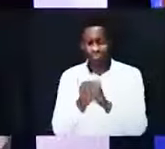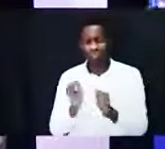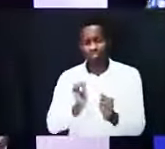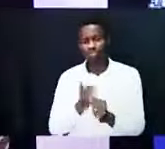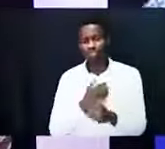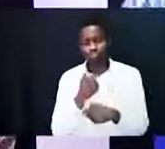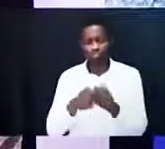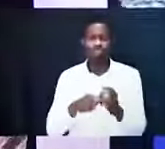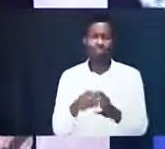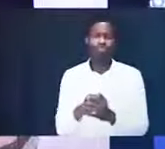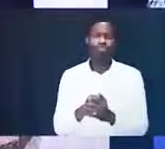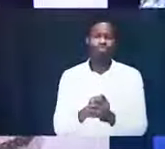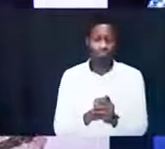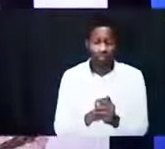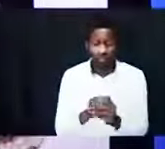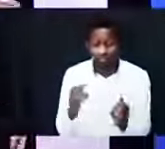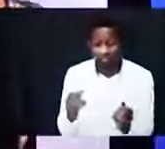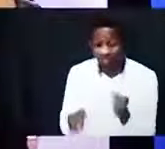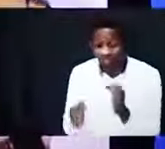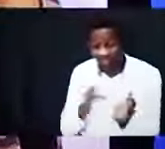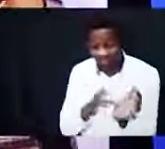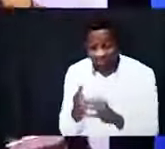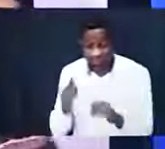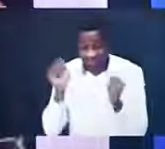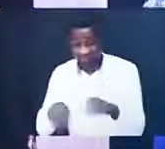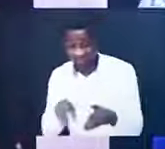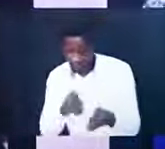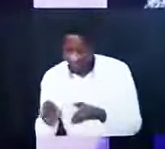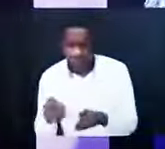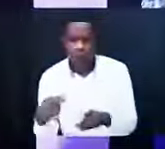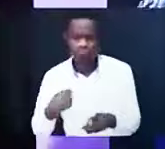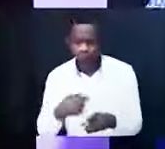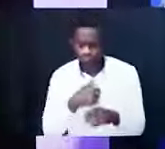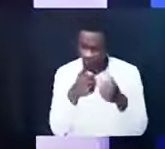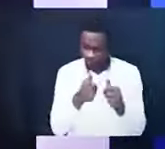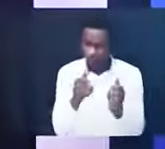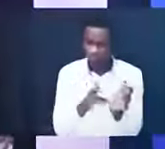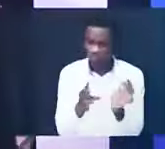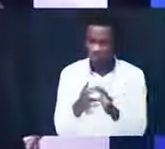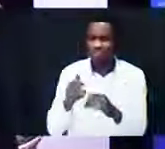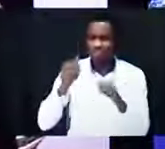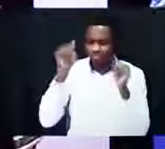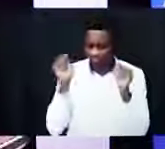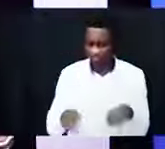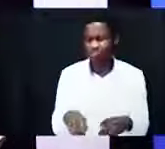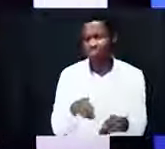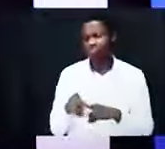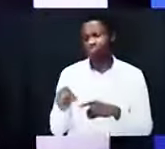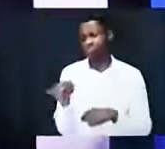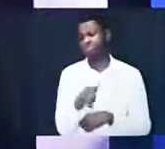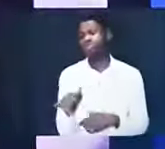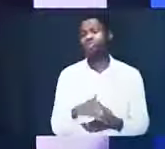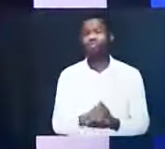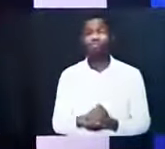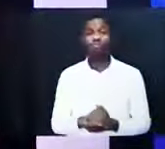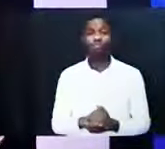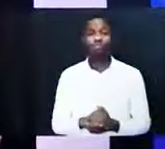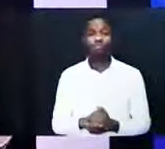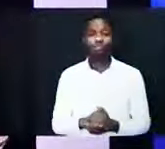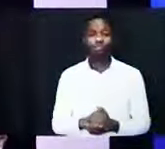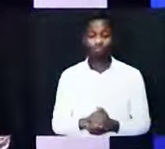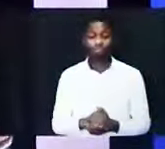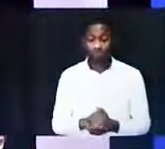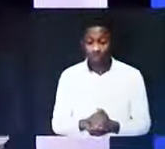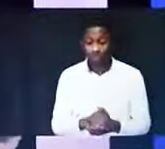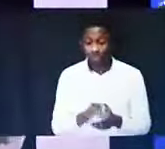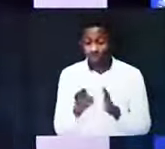Jesus did it, we his followers, we can't do otherwise. The Bible says greater